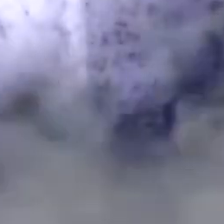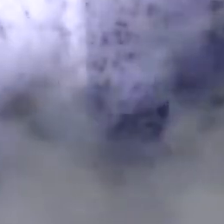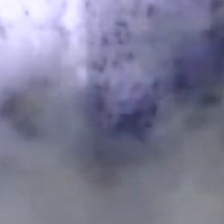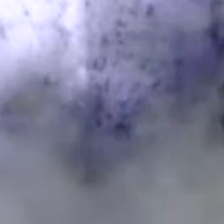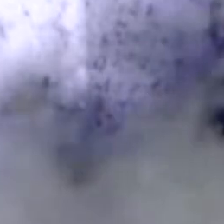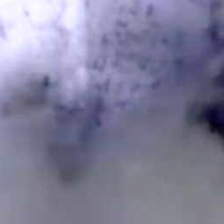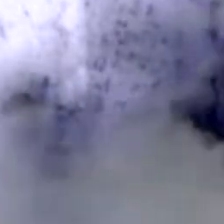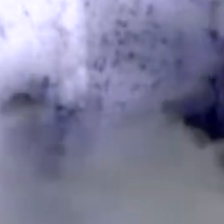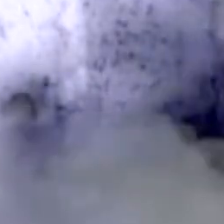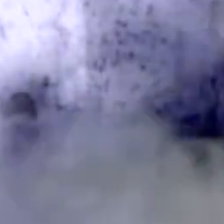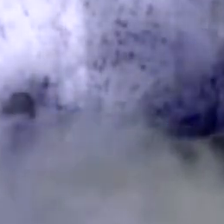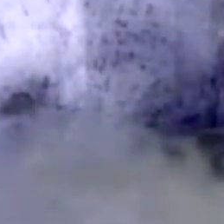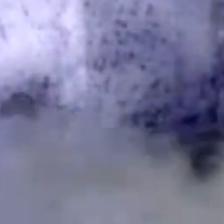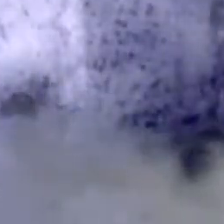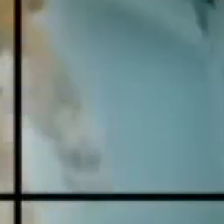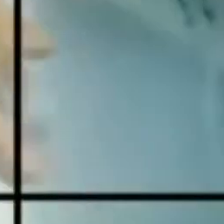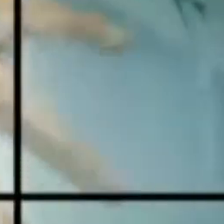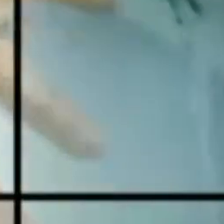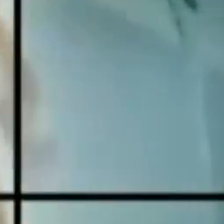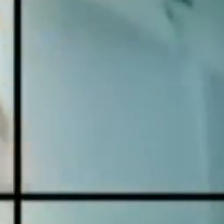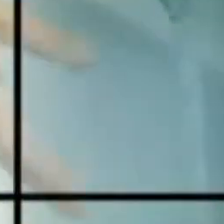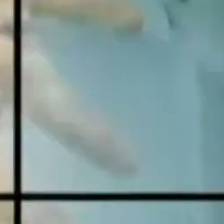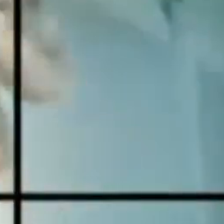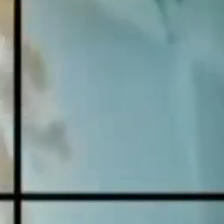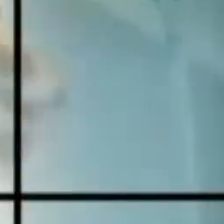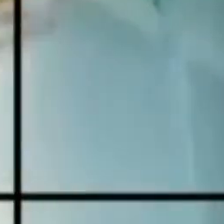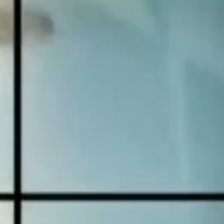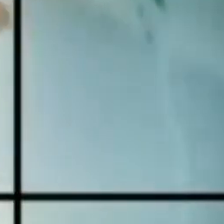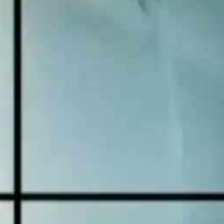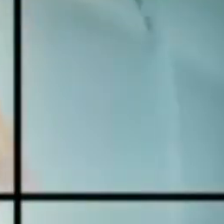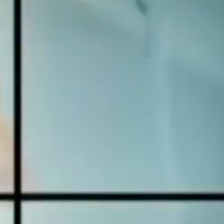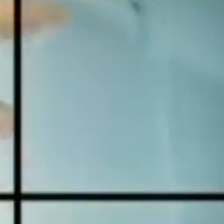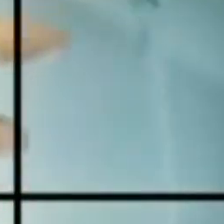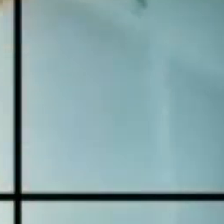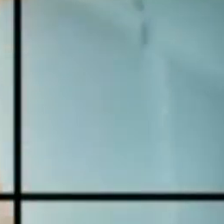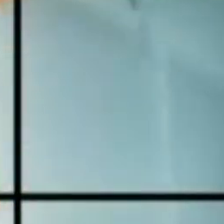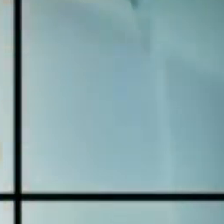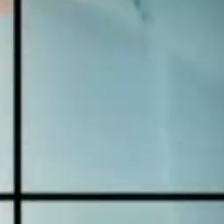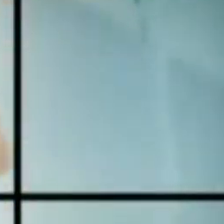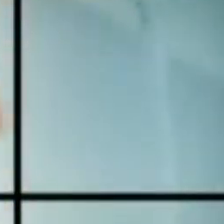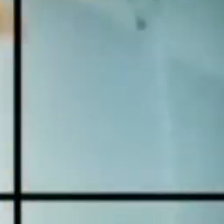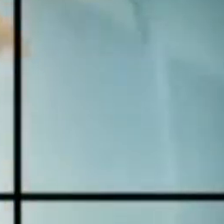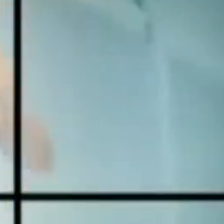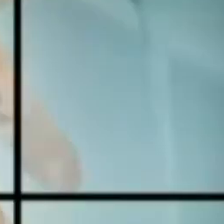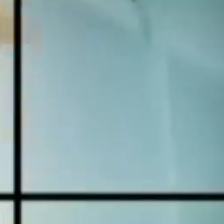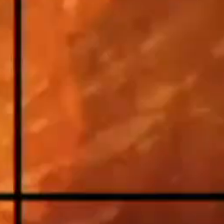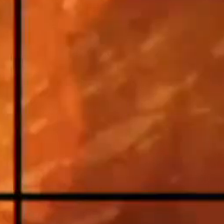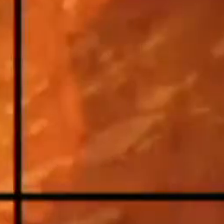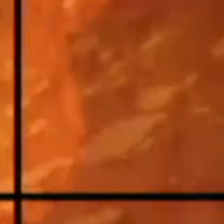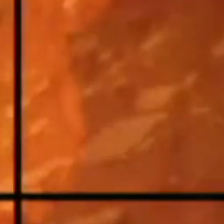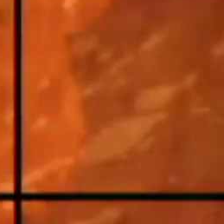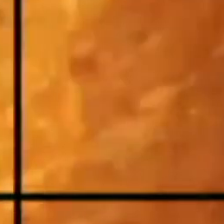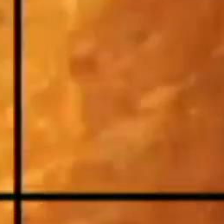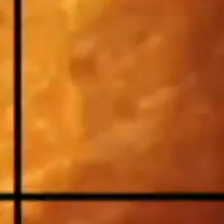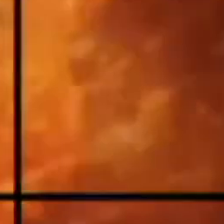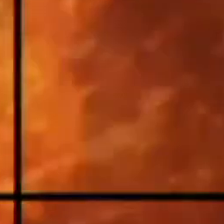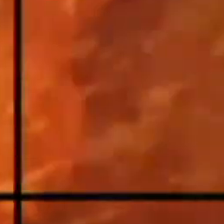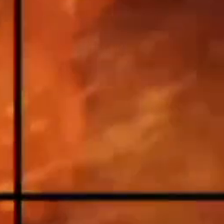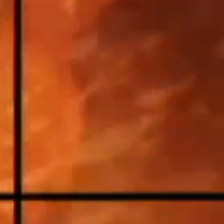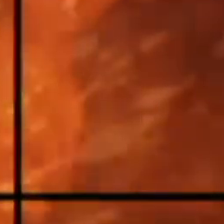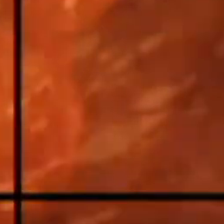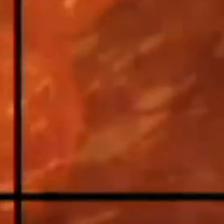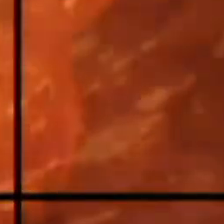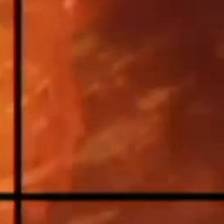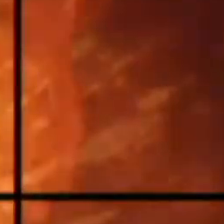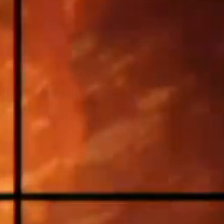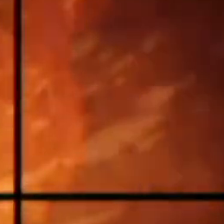I see. I close my mouth before I cough. In case you're wondering, just wash your hands in case you handle things, and then keep an eye if you sneeze